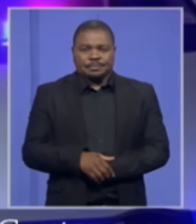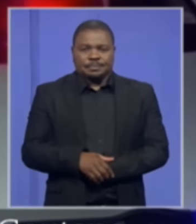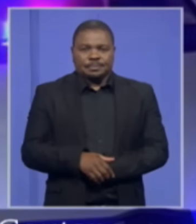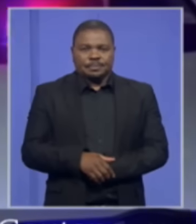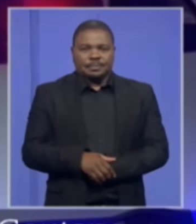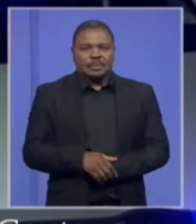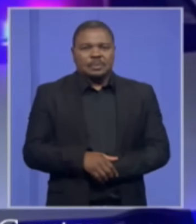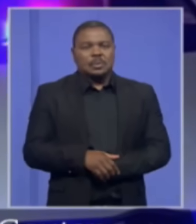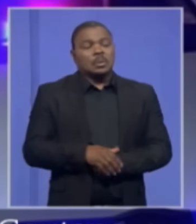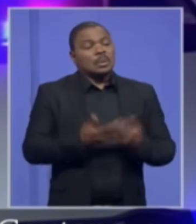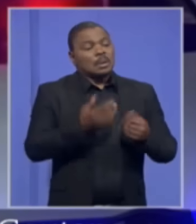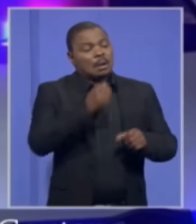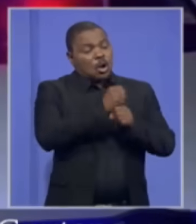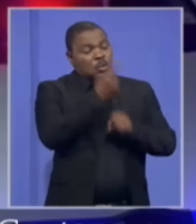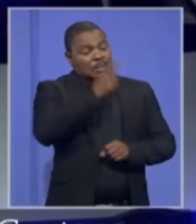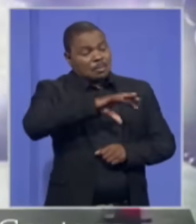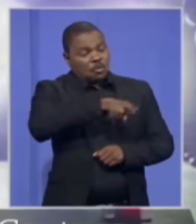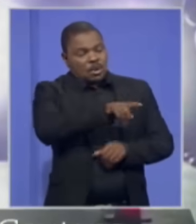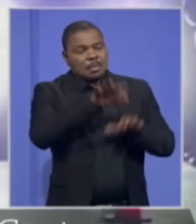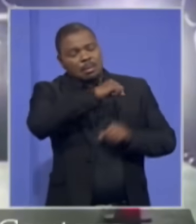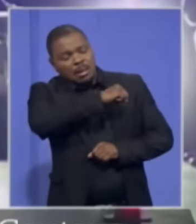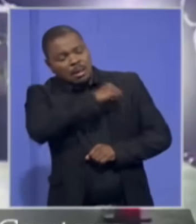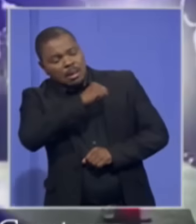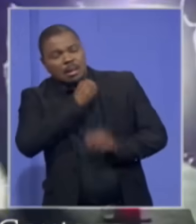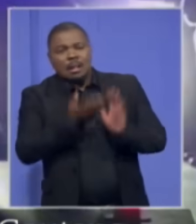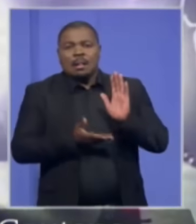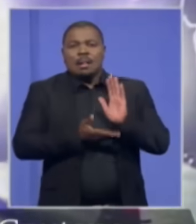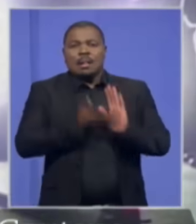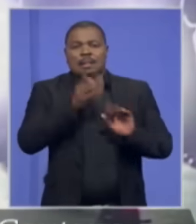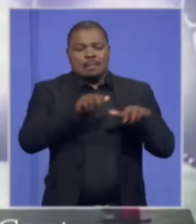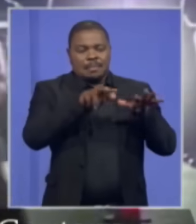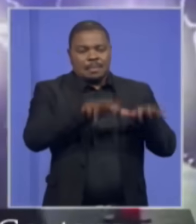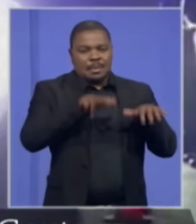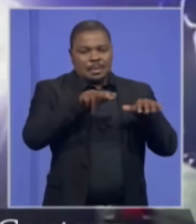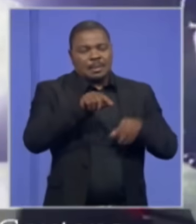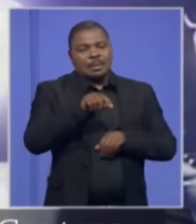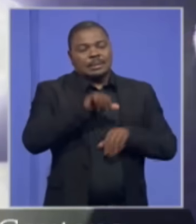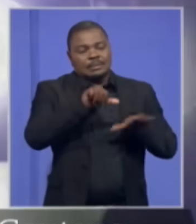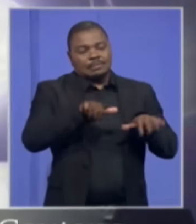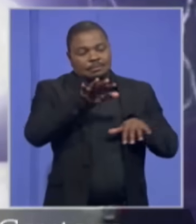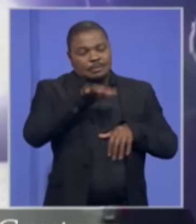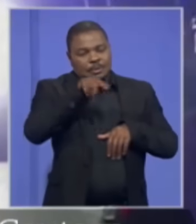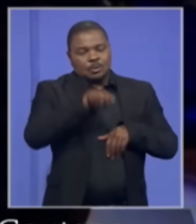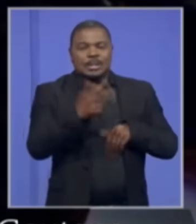Ho kwetelo ha baahi profenseng ya Gauteng ho nyolohile ka diperesente tse 15.8.